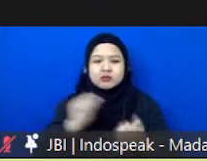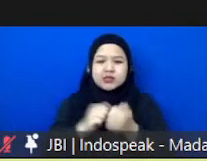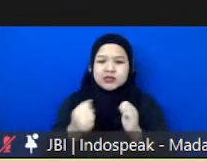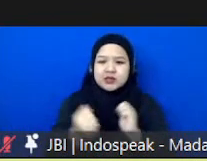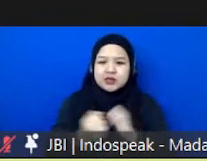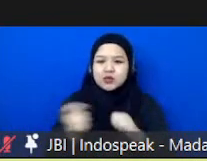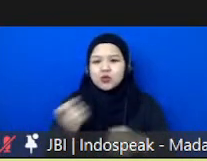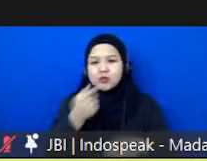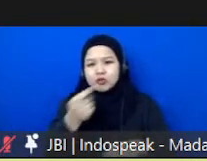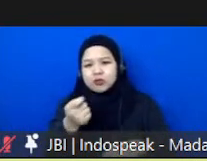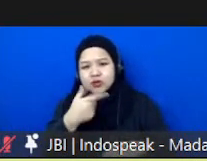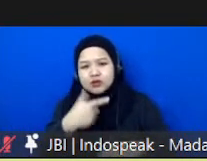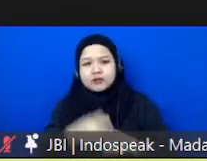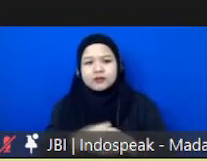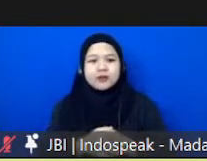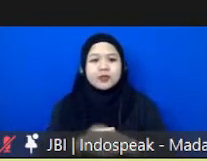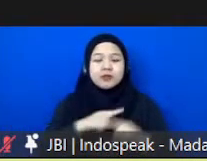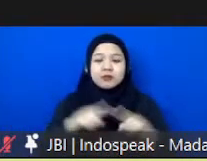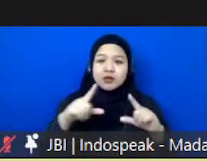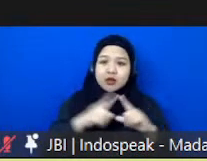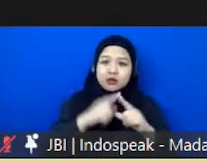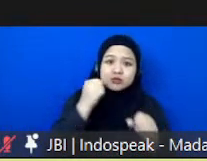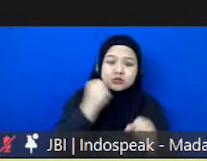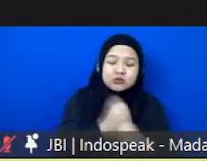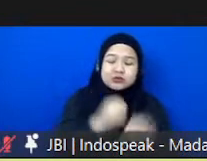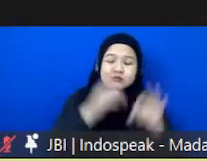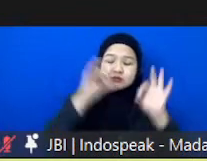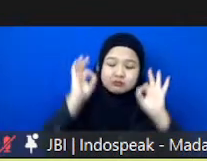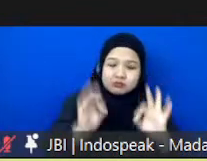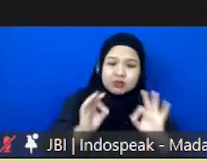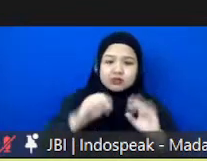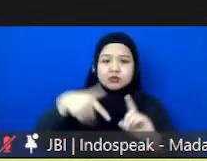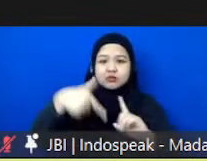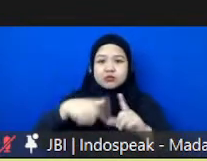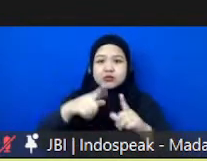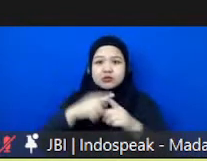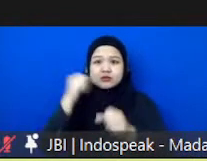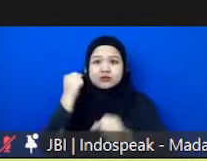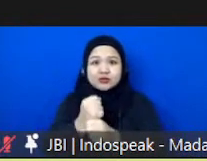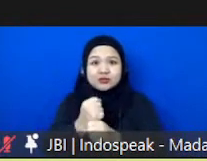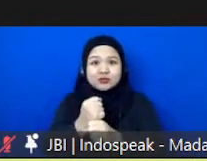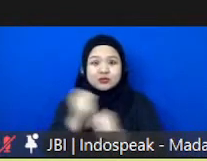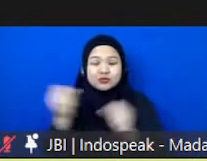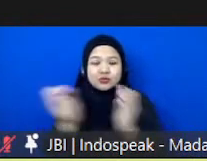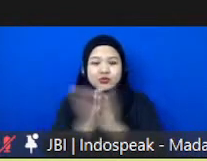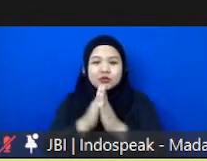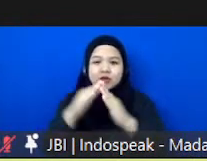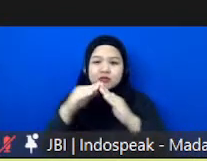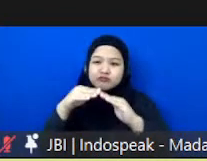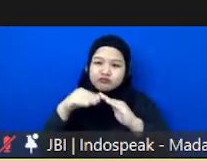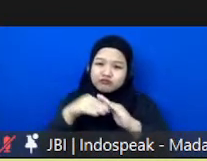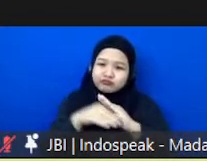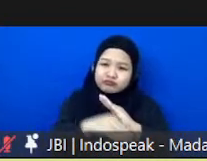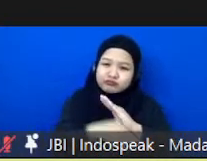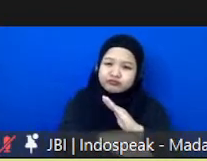mid-August, just in time for 17 Agustus, numbers were going down. And today, cases are hovering just around